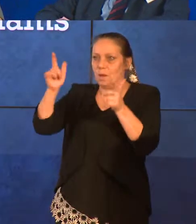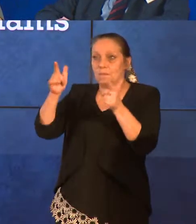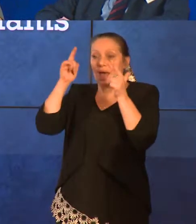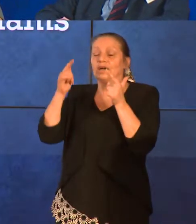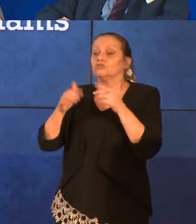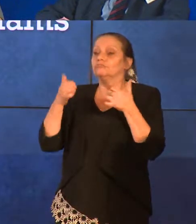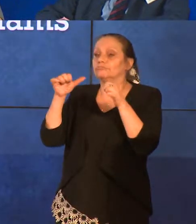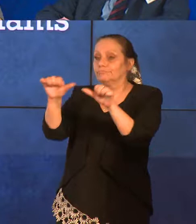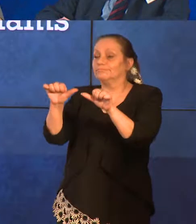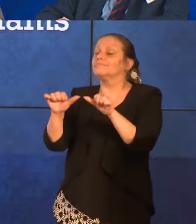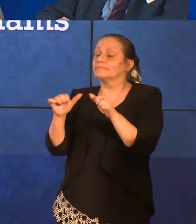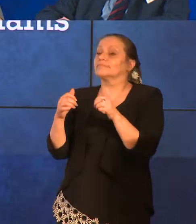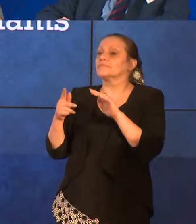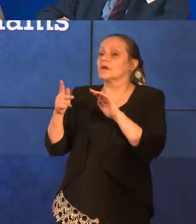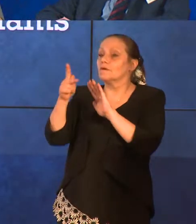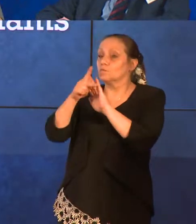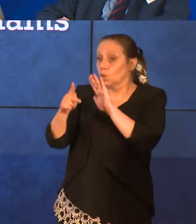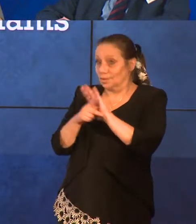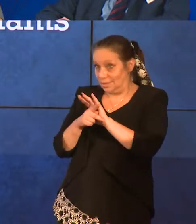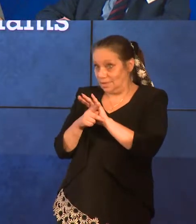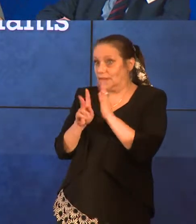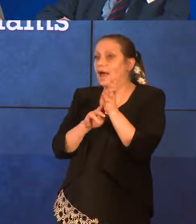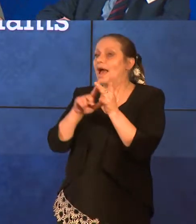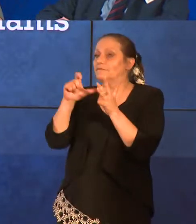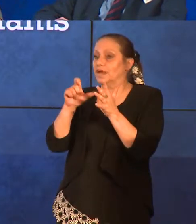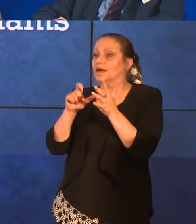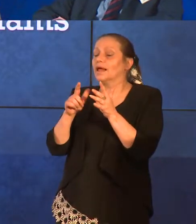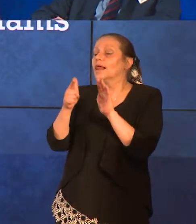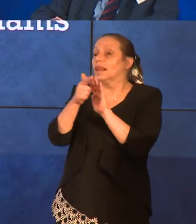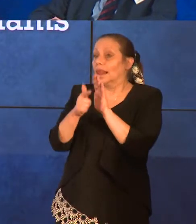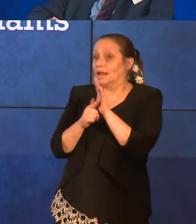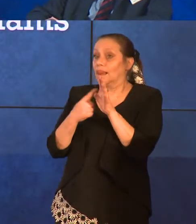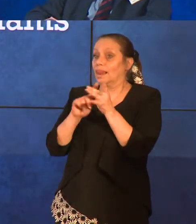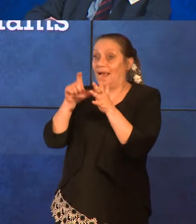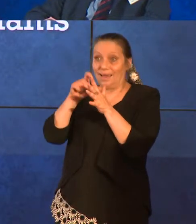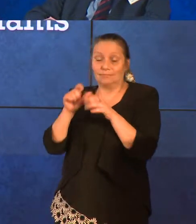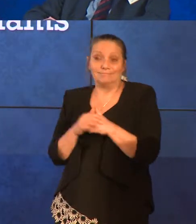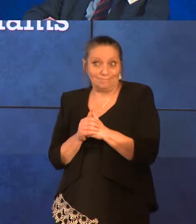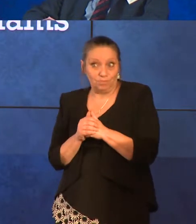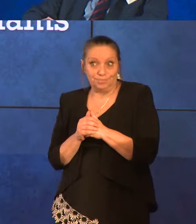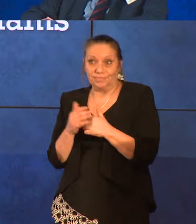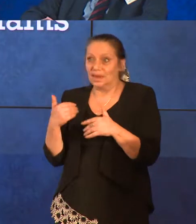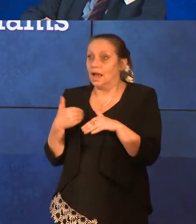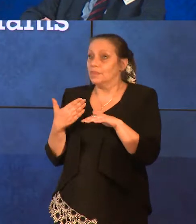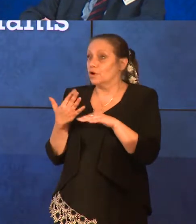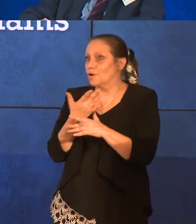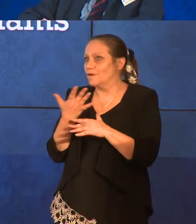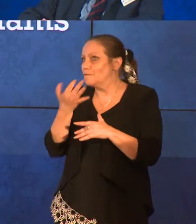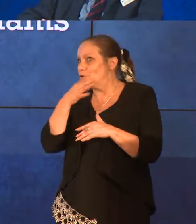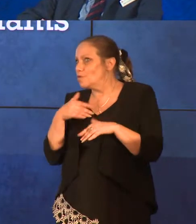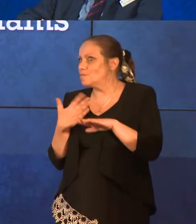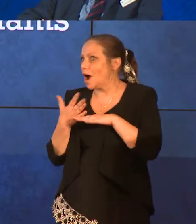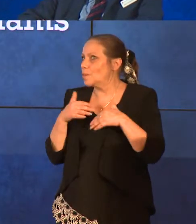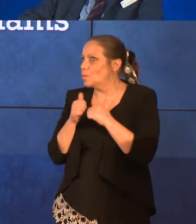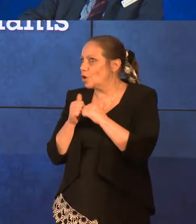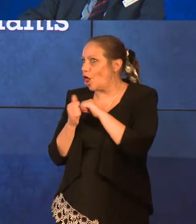Strategic Advocacy and Policy in the Civil Justice team at Victoria Legal Aid. So I can see lots of my colleagues in the room, and I should say by